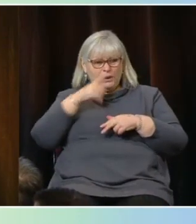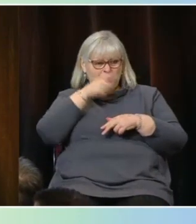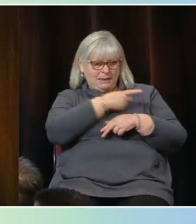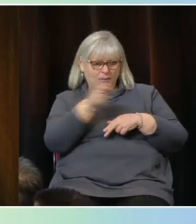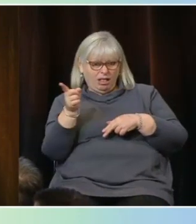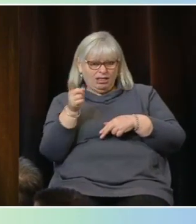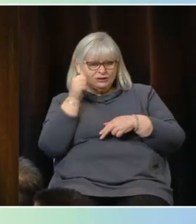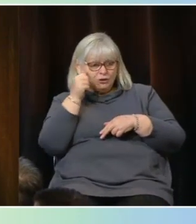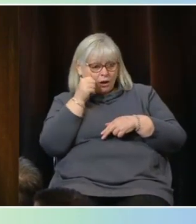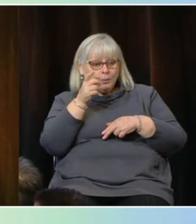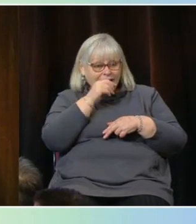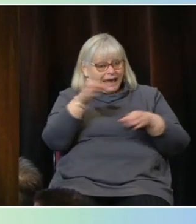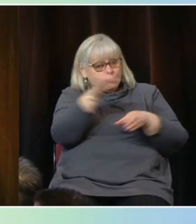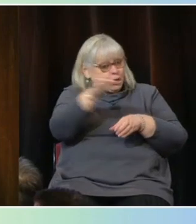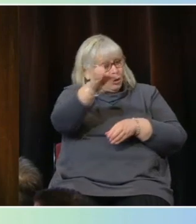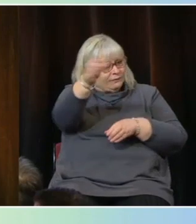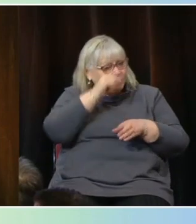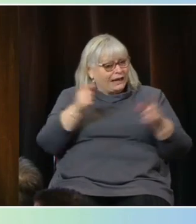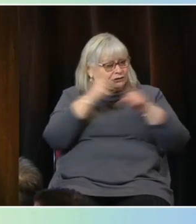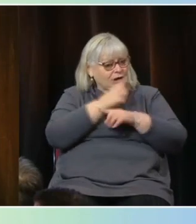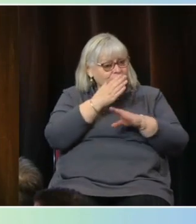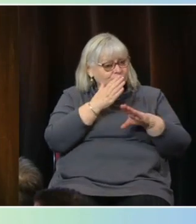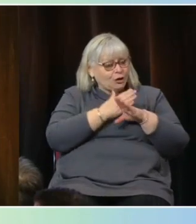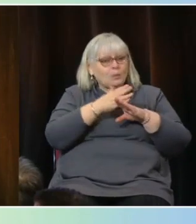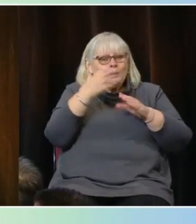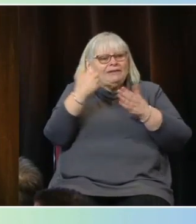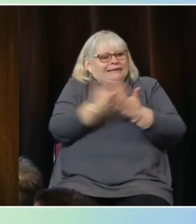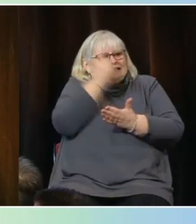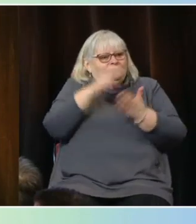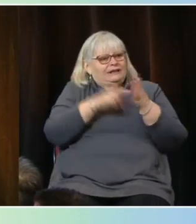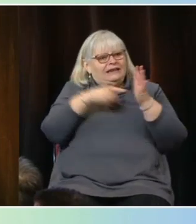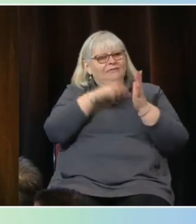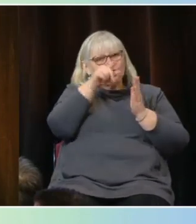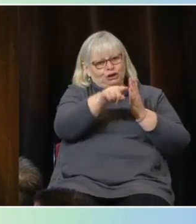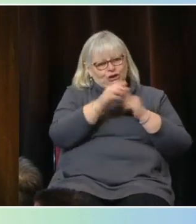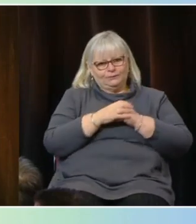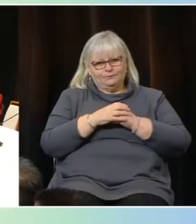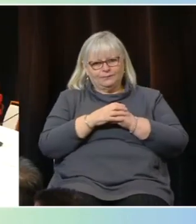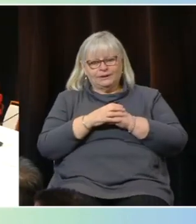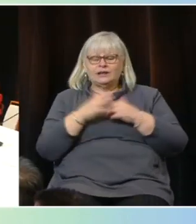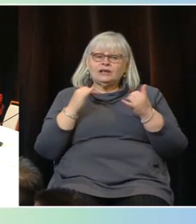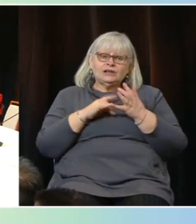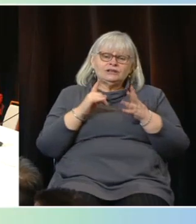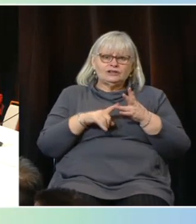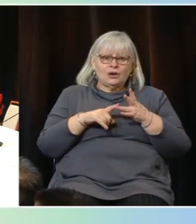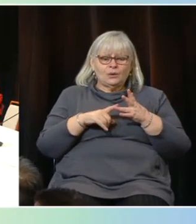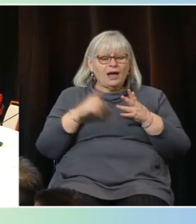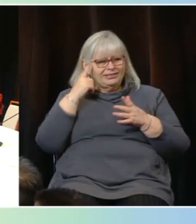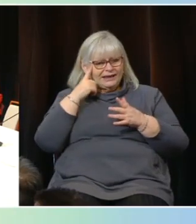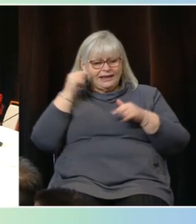there to catch them if they fall in conclusion let me say this Summit comes at an extraordinary